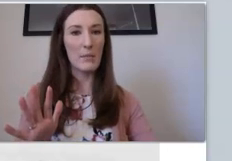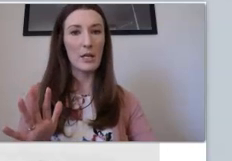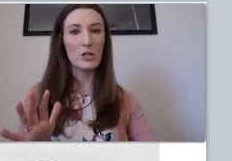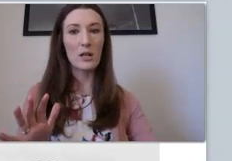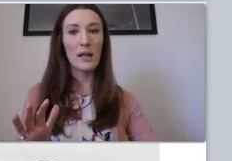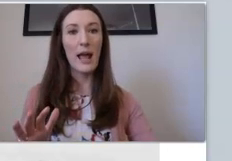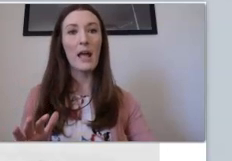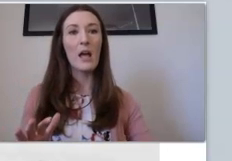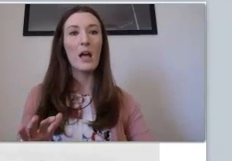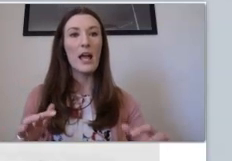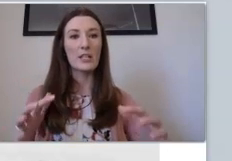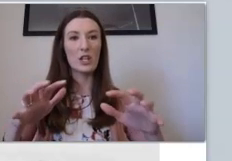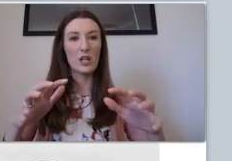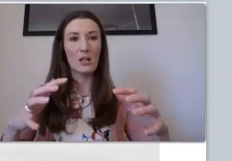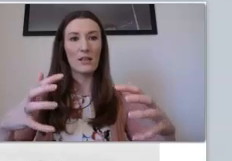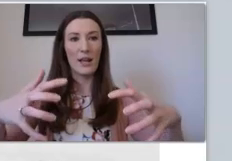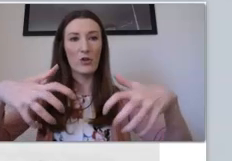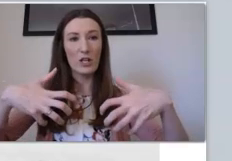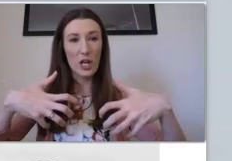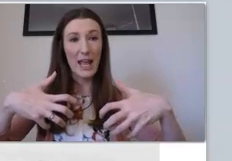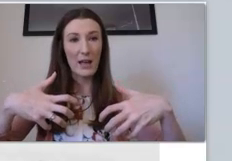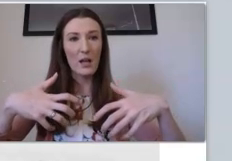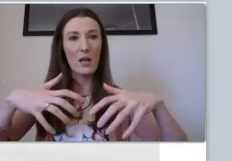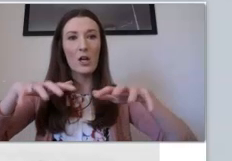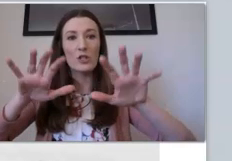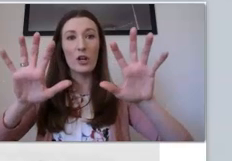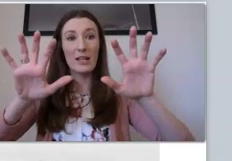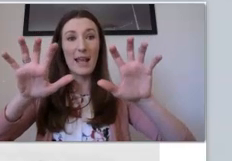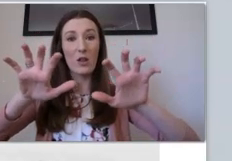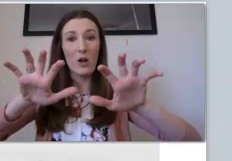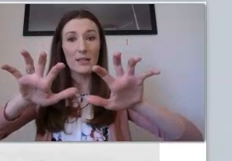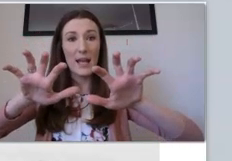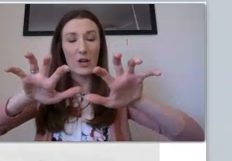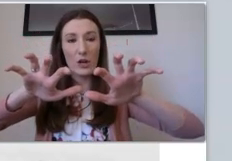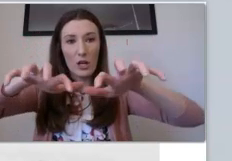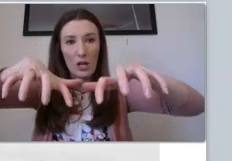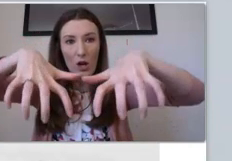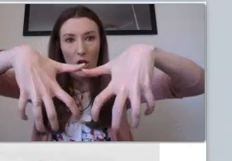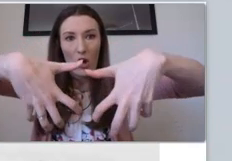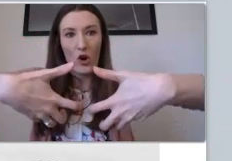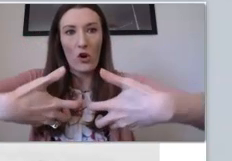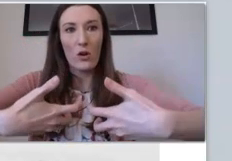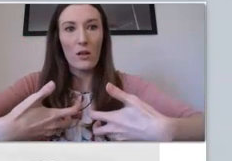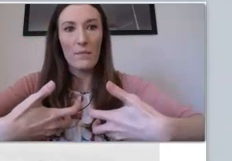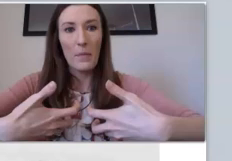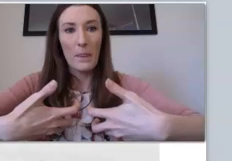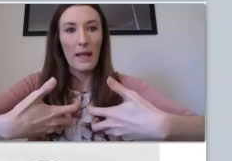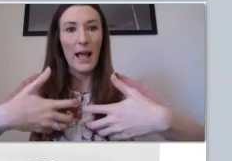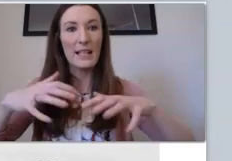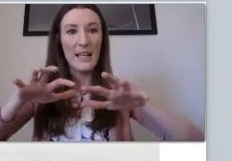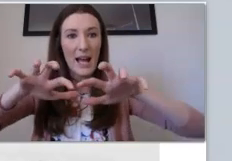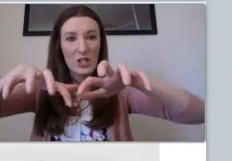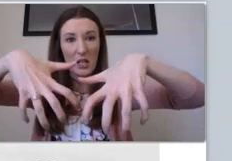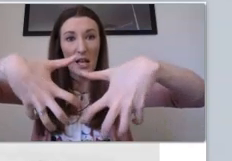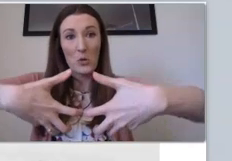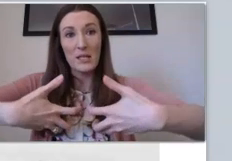completely damaged, okay, it's gonna like crunch in. So you're gonna take claws and you're gonna curl, okay,